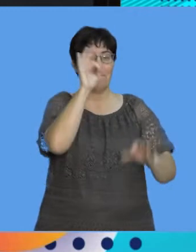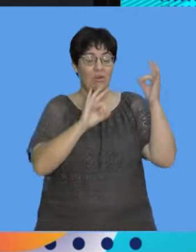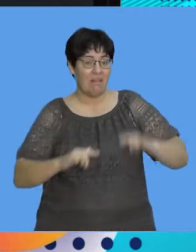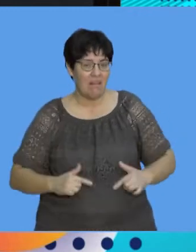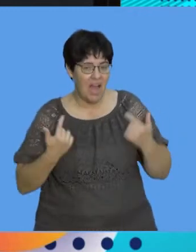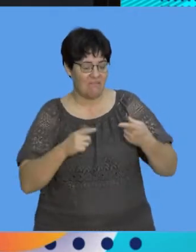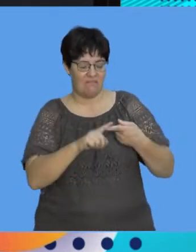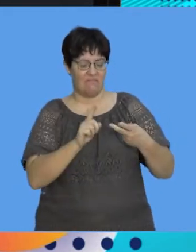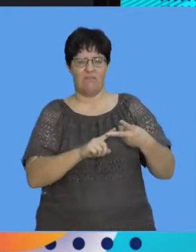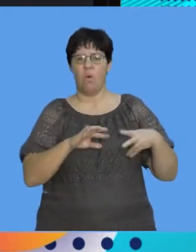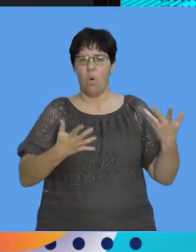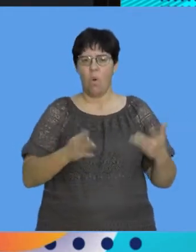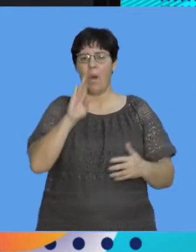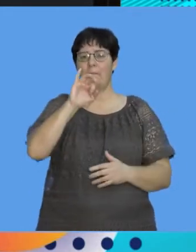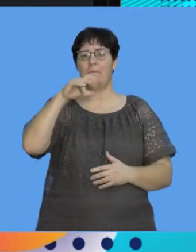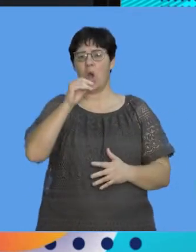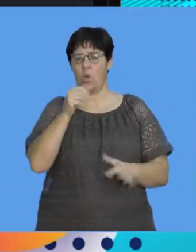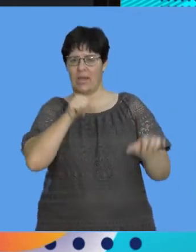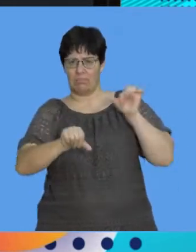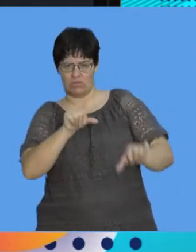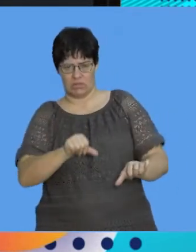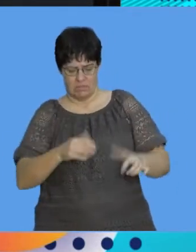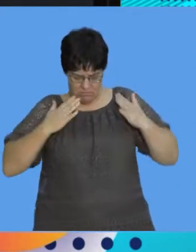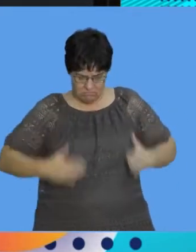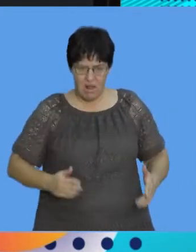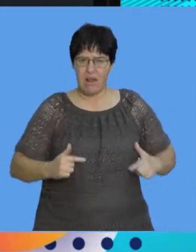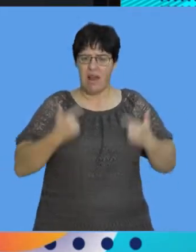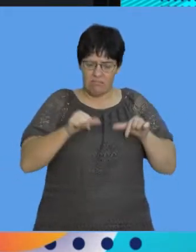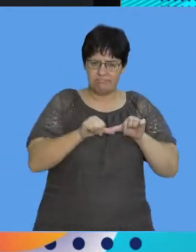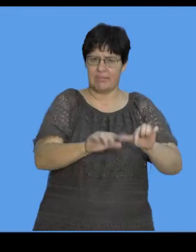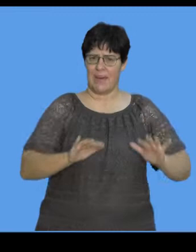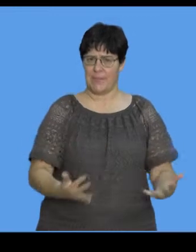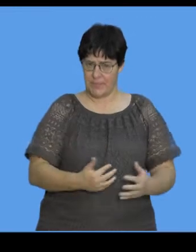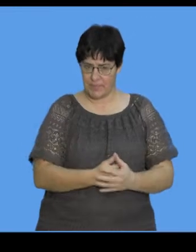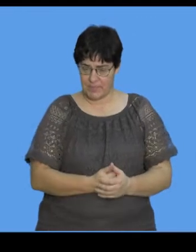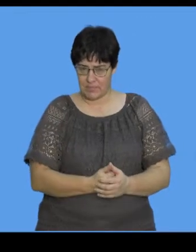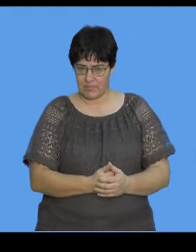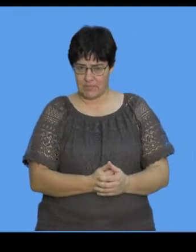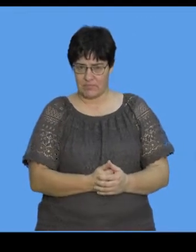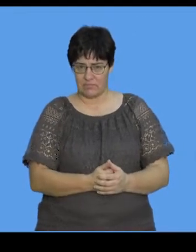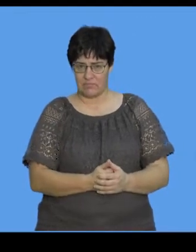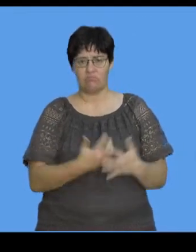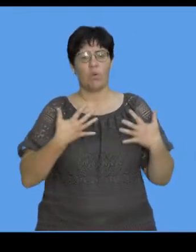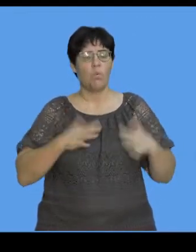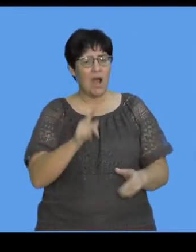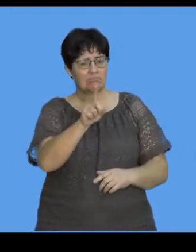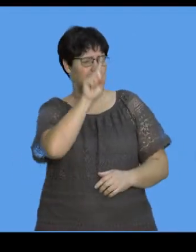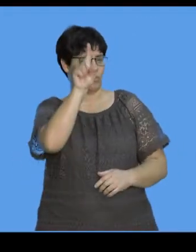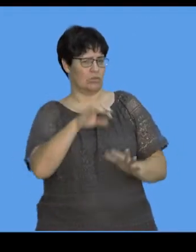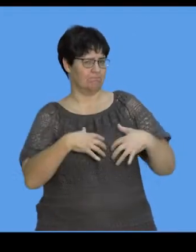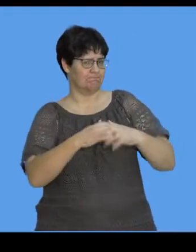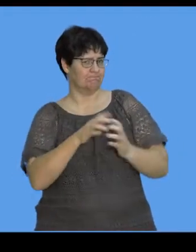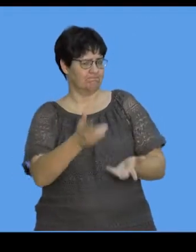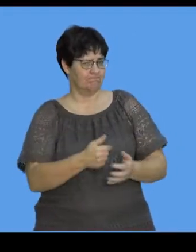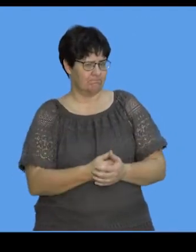or biochemistry, what makes us live. Okay, now I want to pose a question for you.